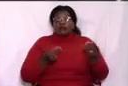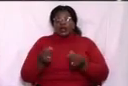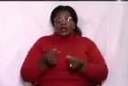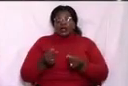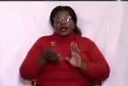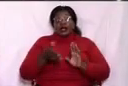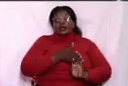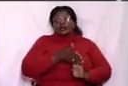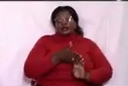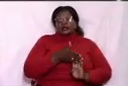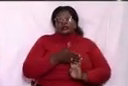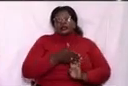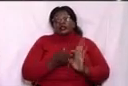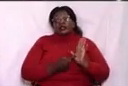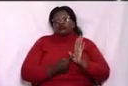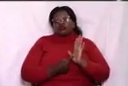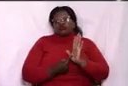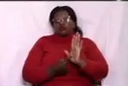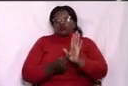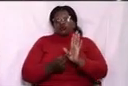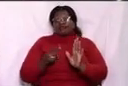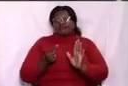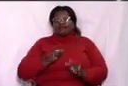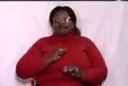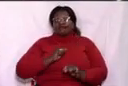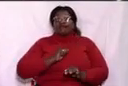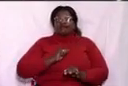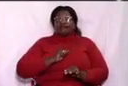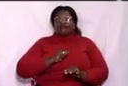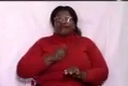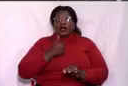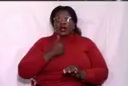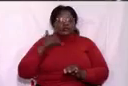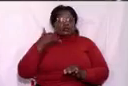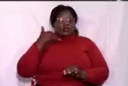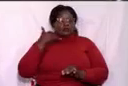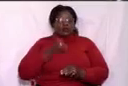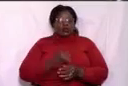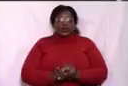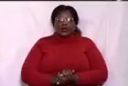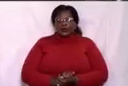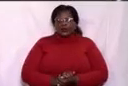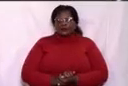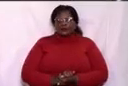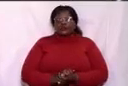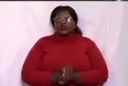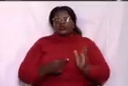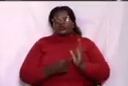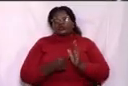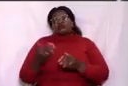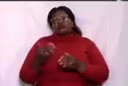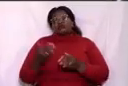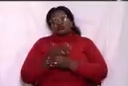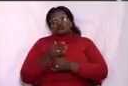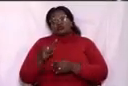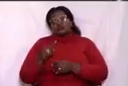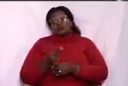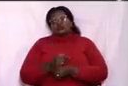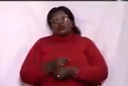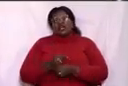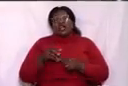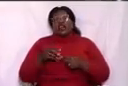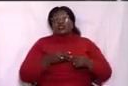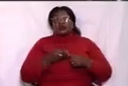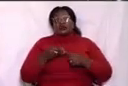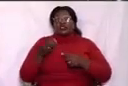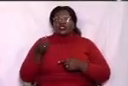under that broadcast list, and I share posters of new items, specials, and